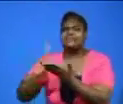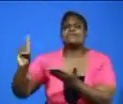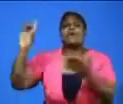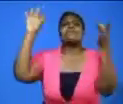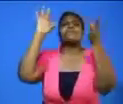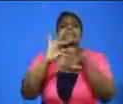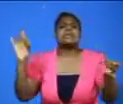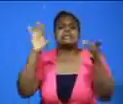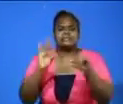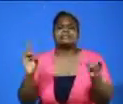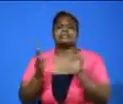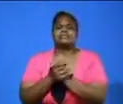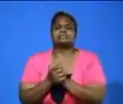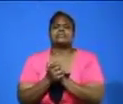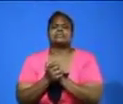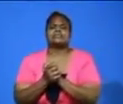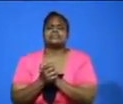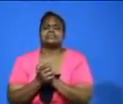message.